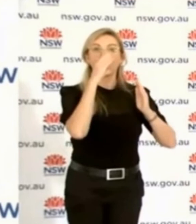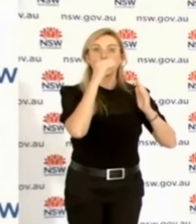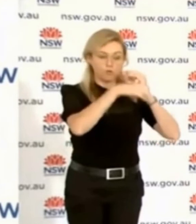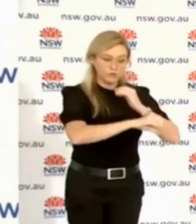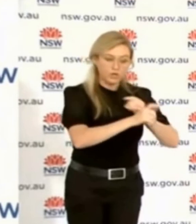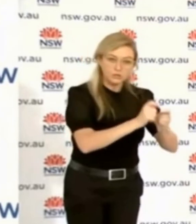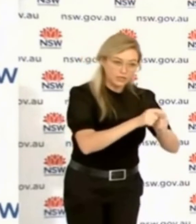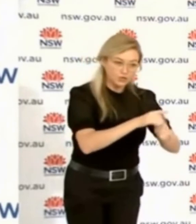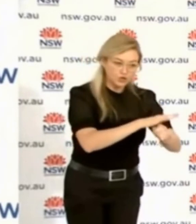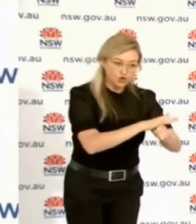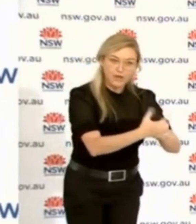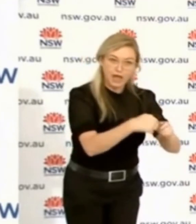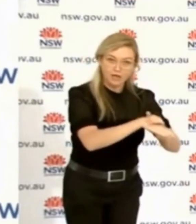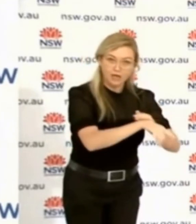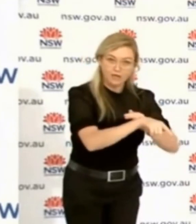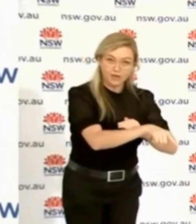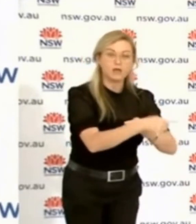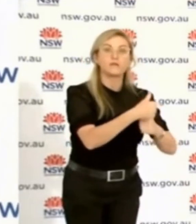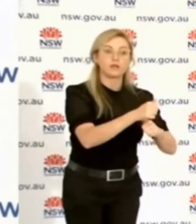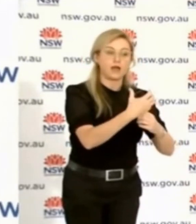is the threshold that we have set.